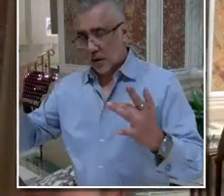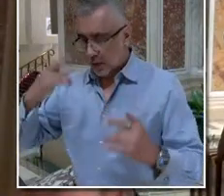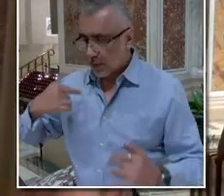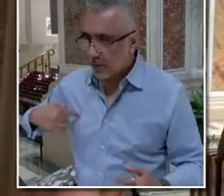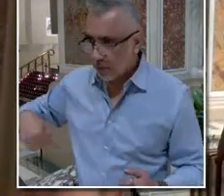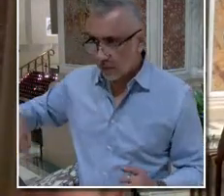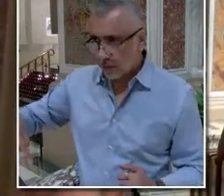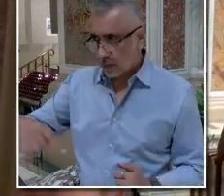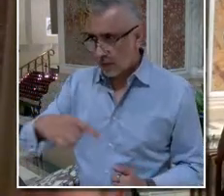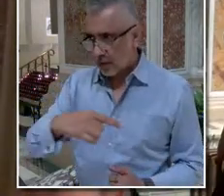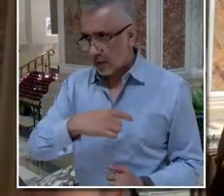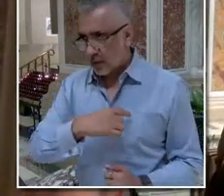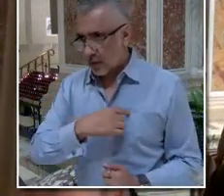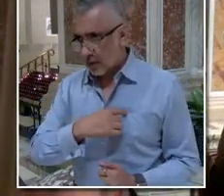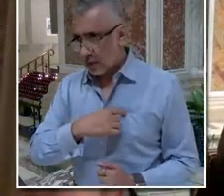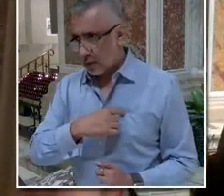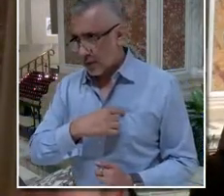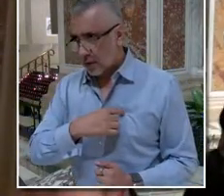Christe